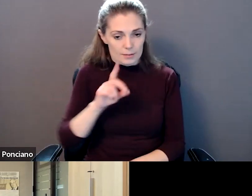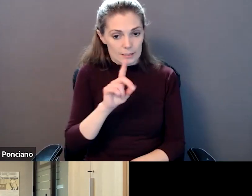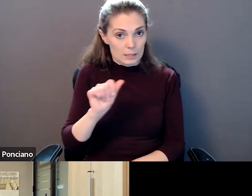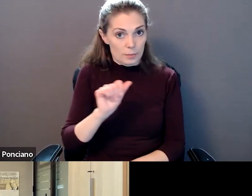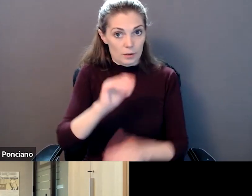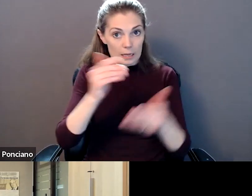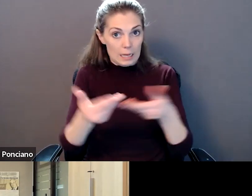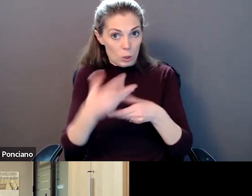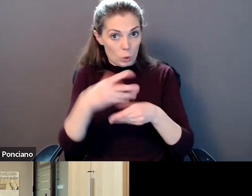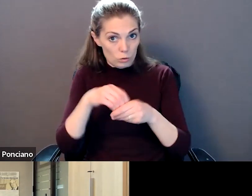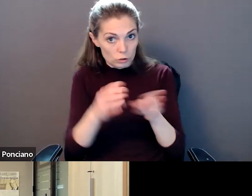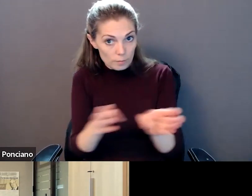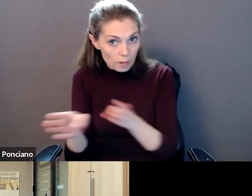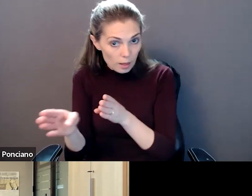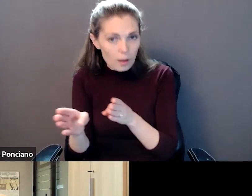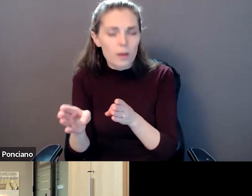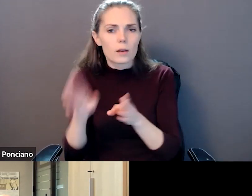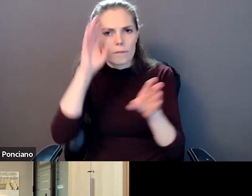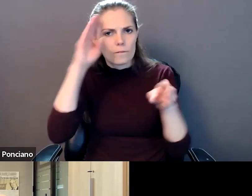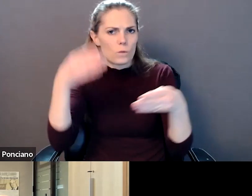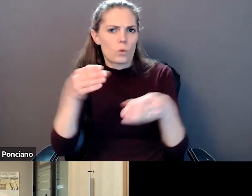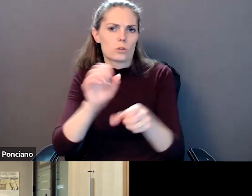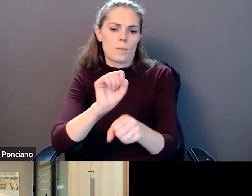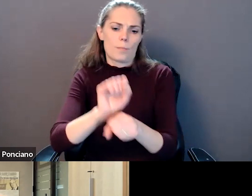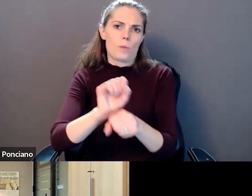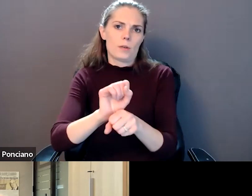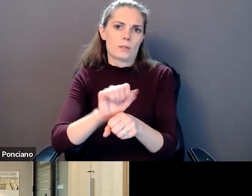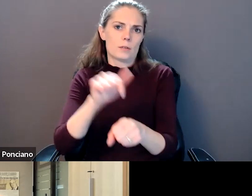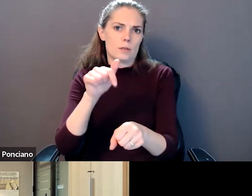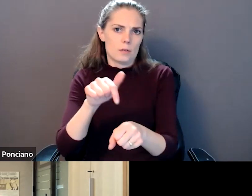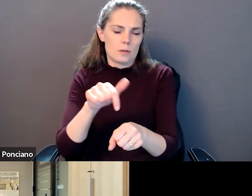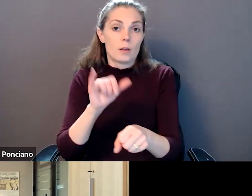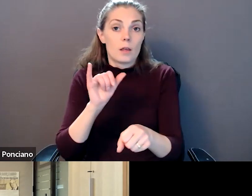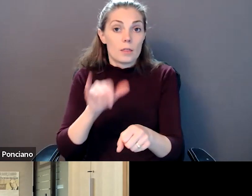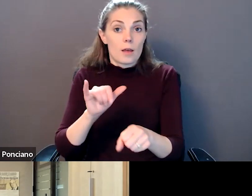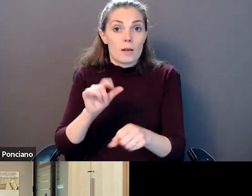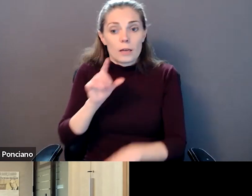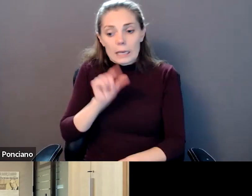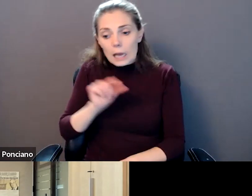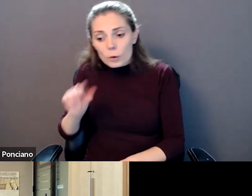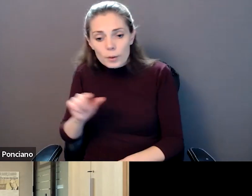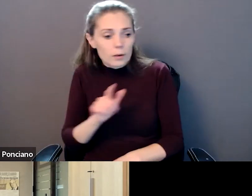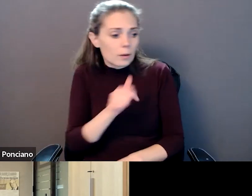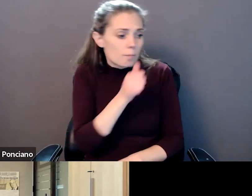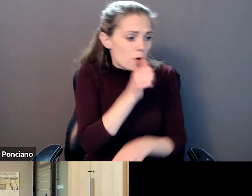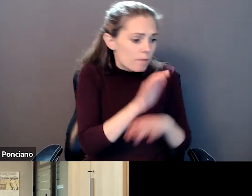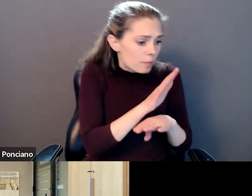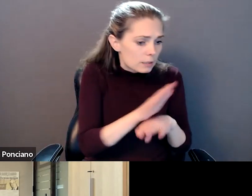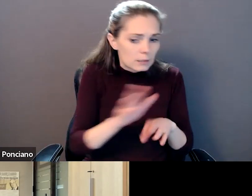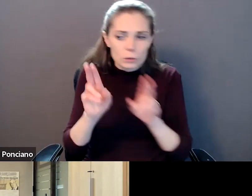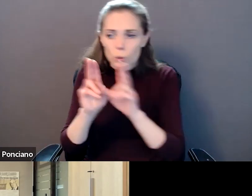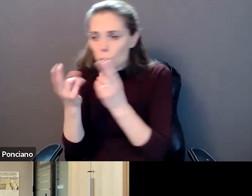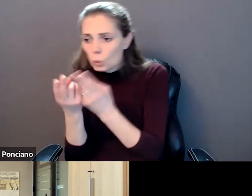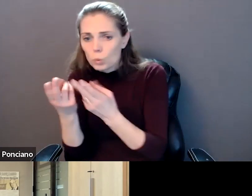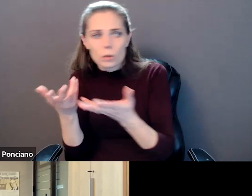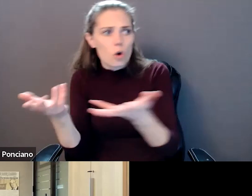employment. And this is the pillar where collaboration across government, private sector unions, and other social actors can